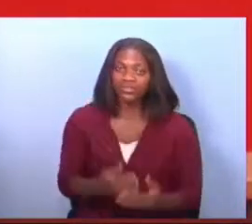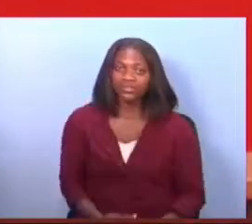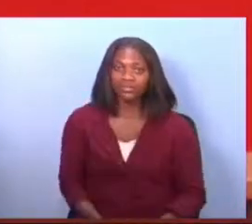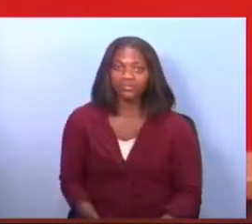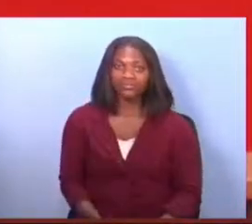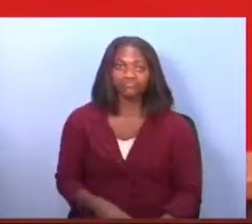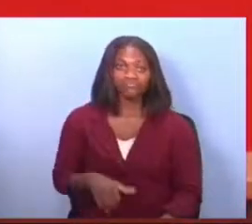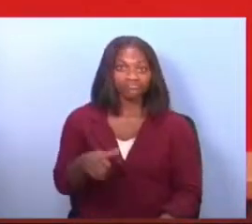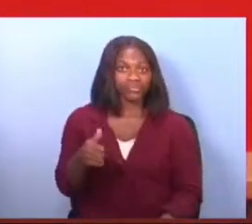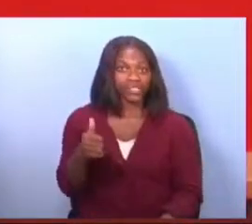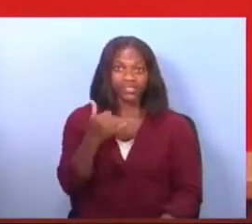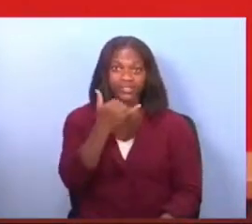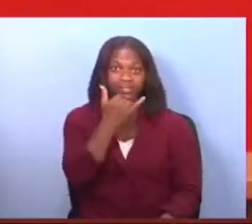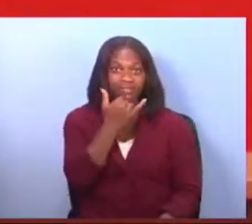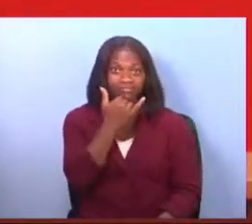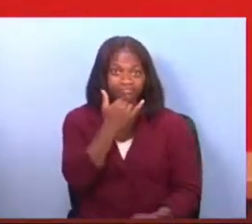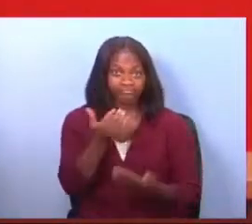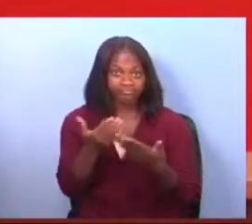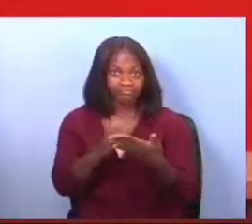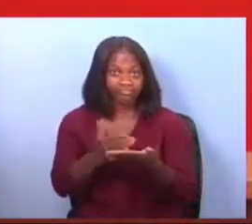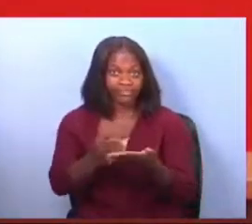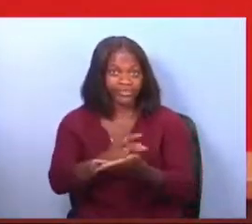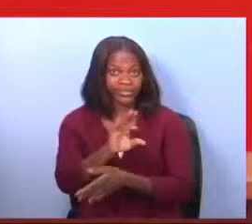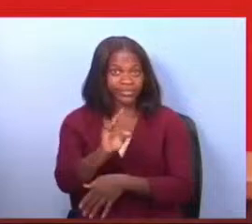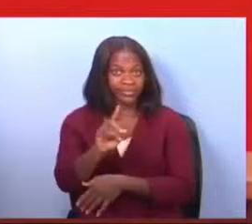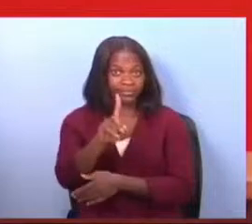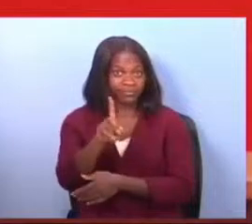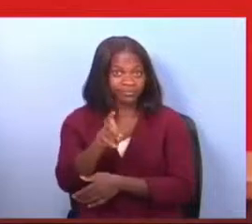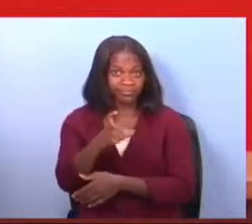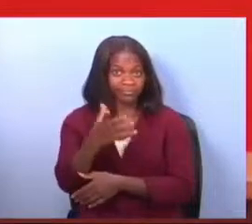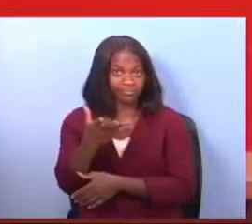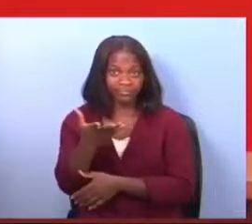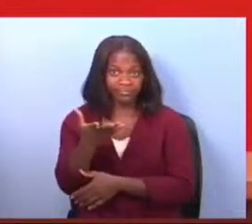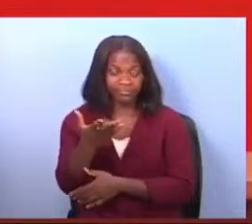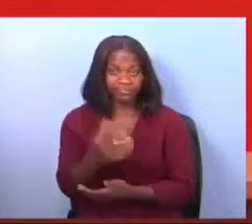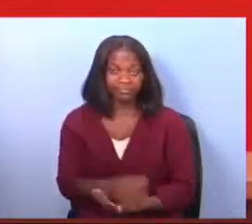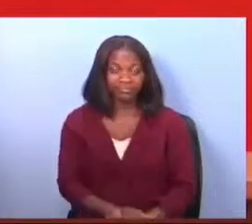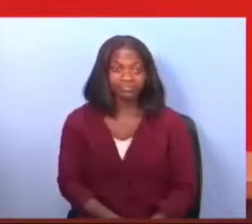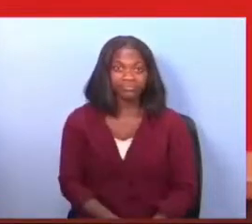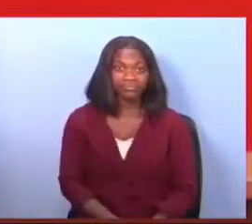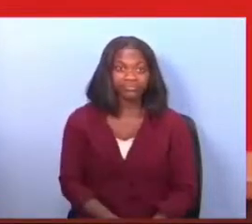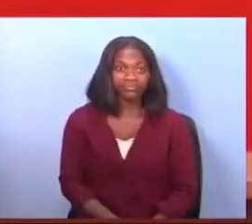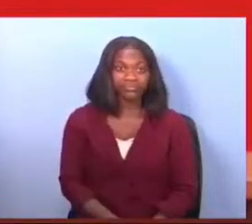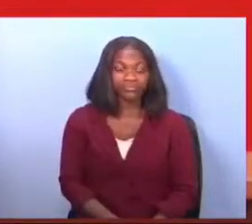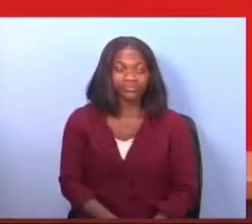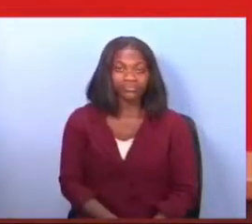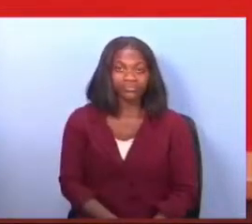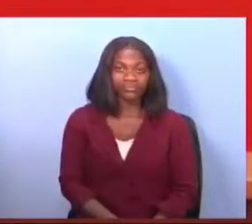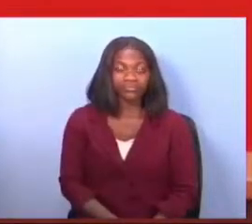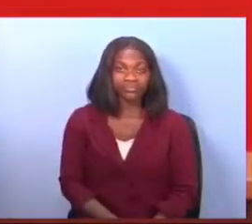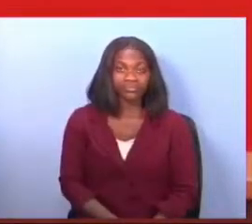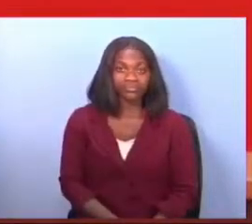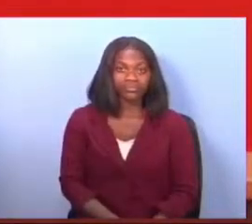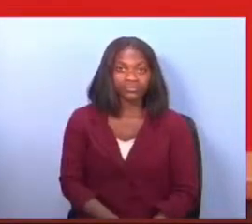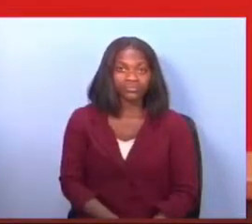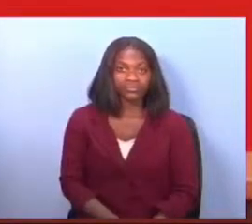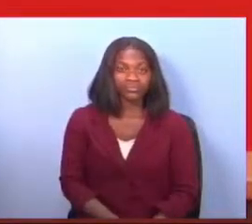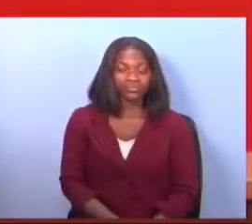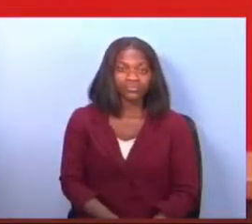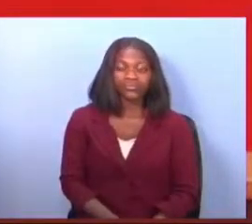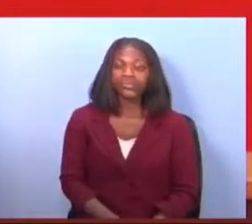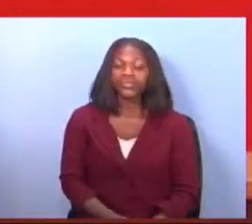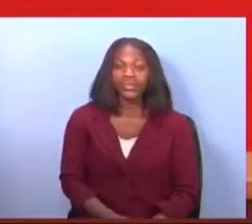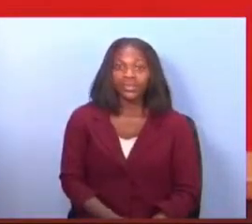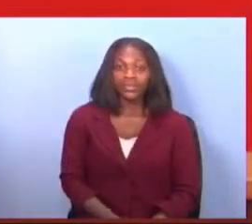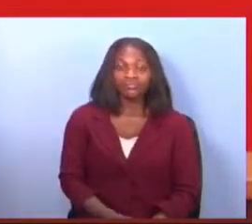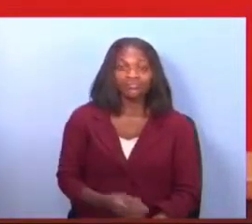Any more corrections on page 7? Yes. Mr. Speaker, Honorable Muntala Mohammed. This is a house of records,